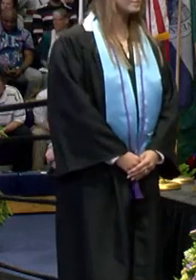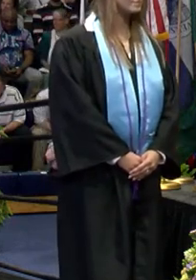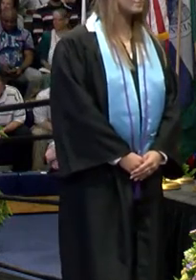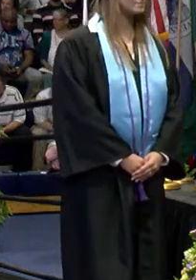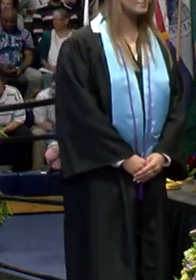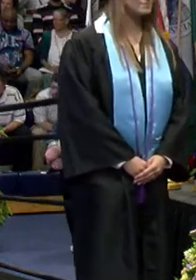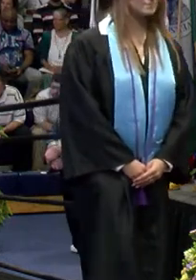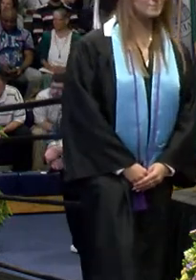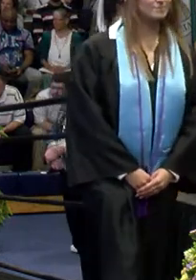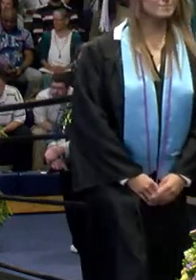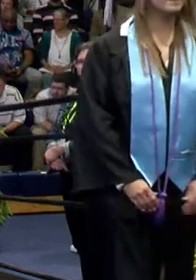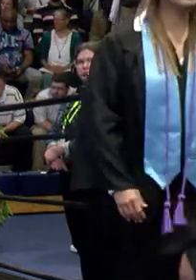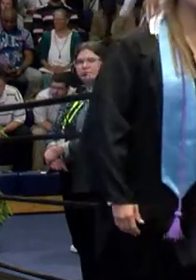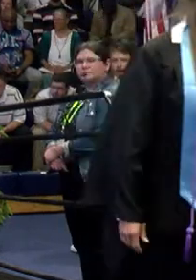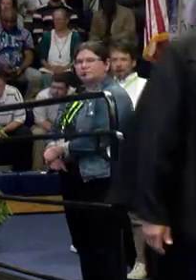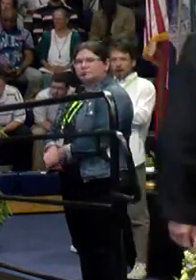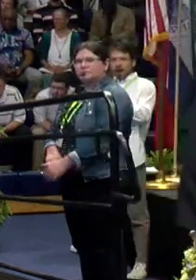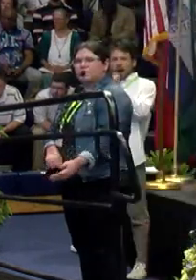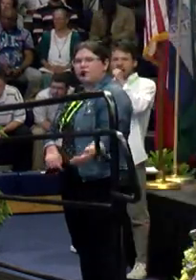Christine Helen Lauer.